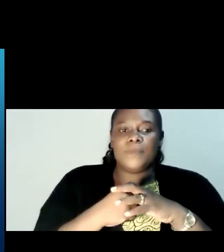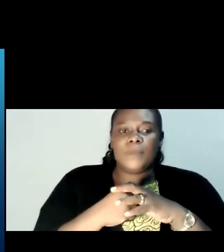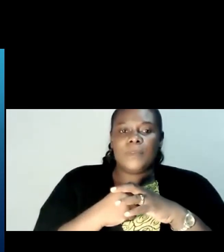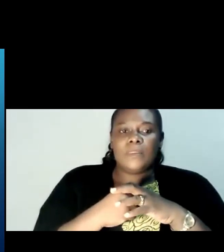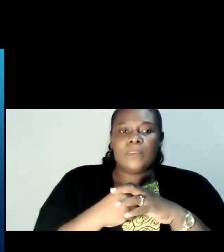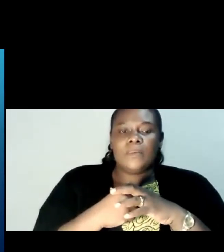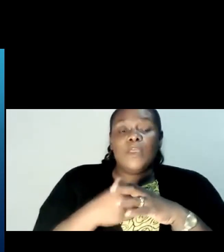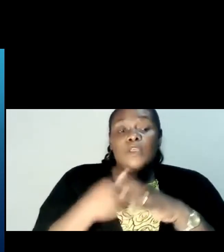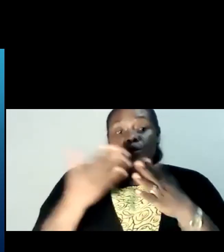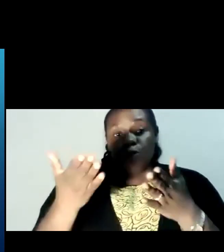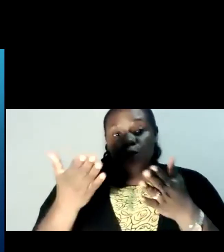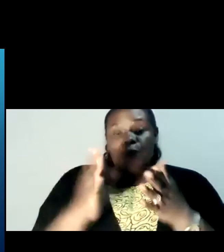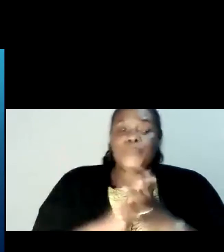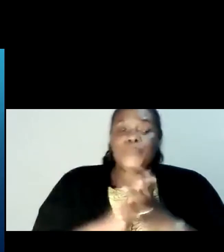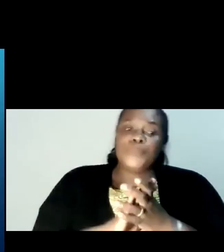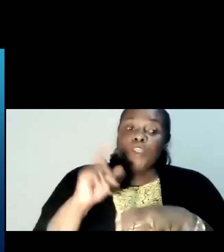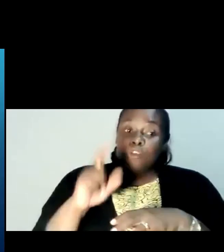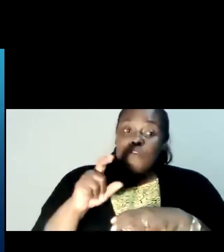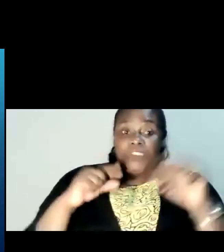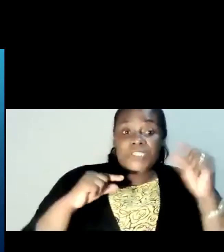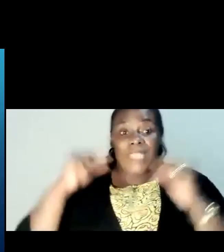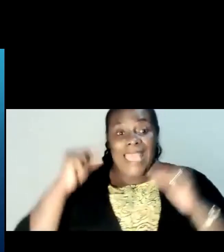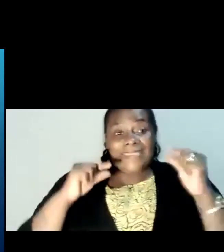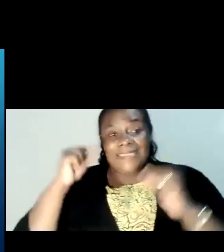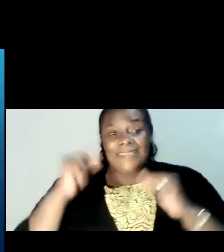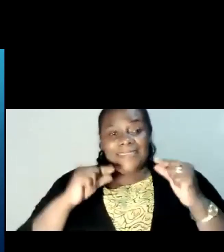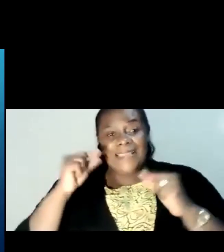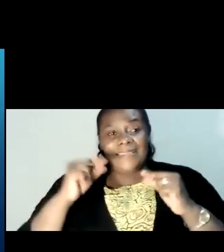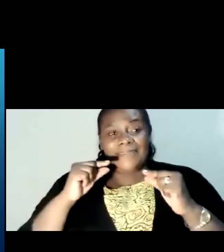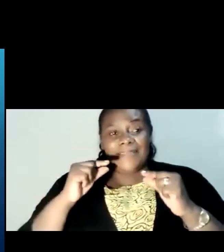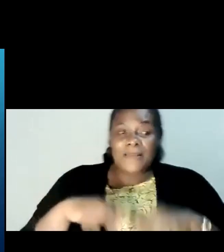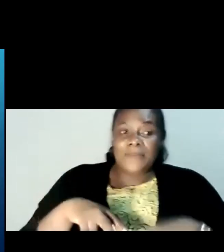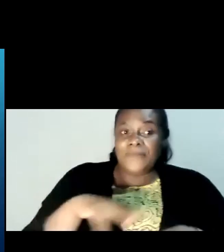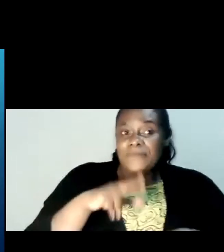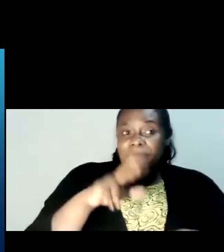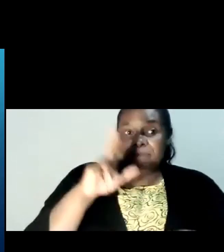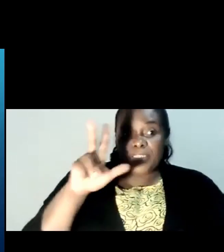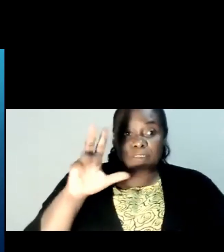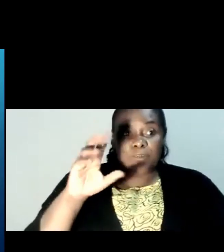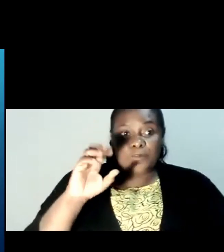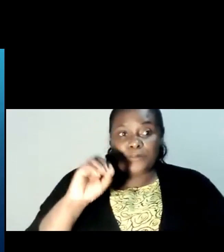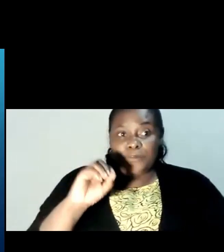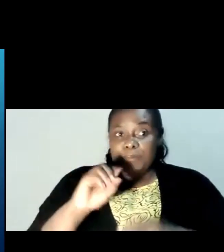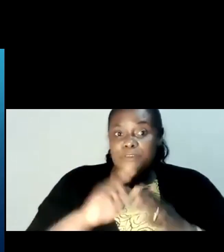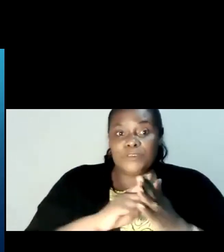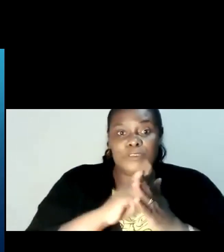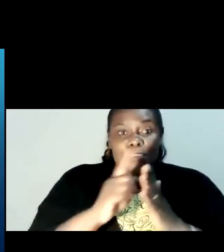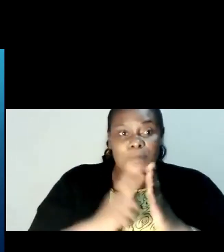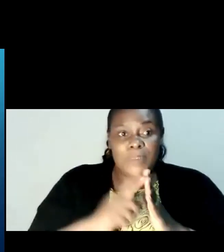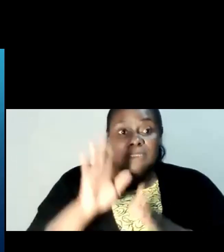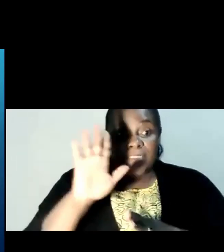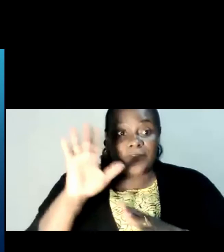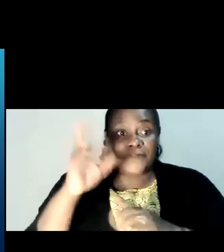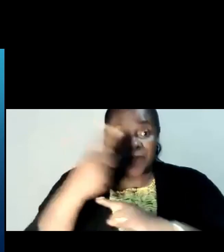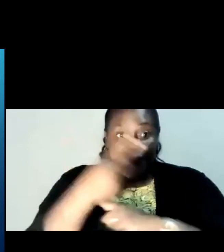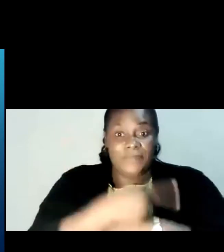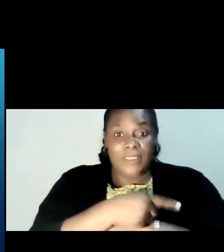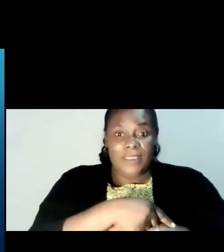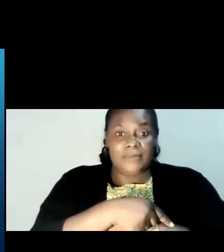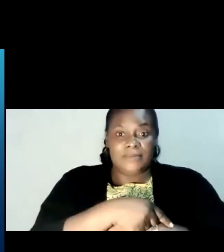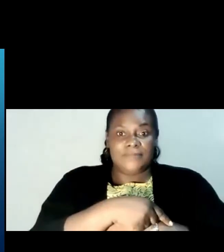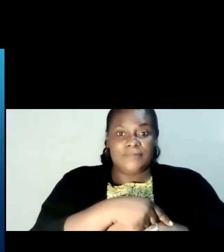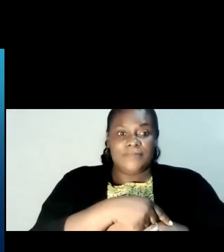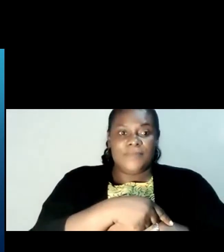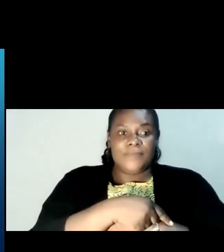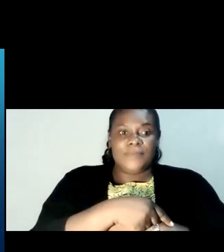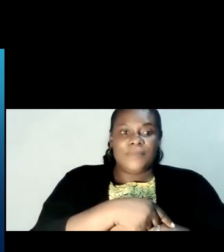Experts recommend that we get at least 30 minutes of exercise 5 days a week, for at least 5 days a week or more. This